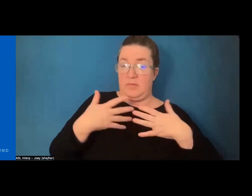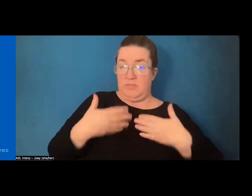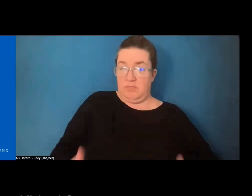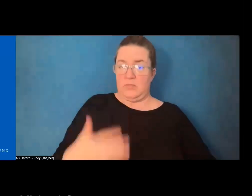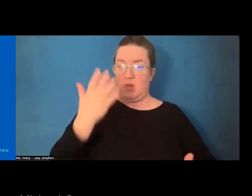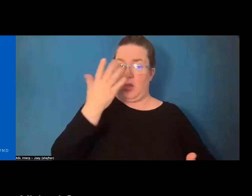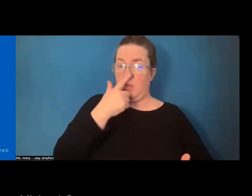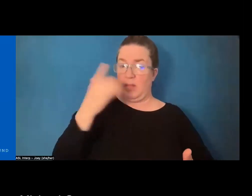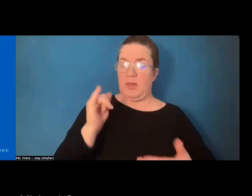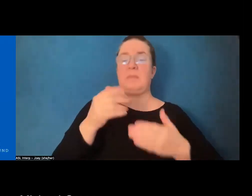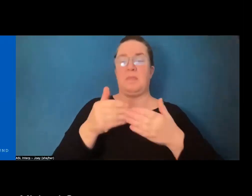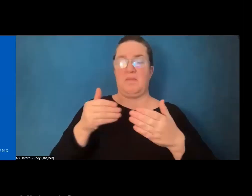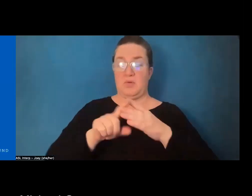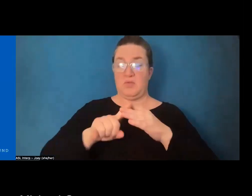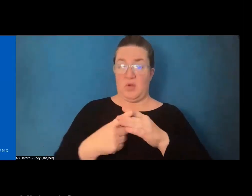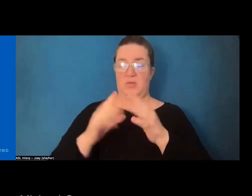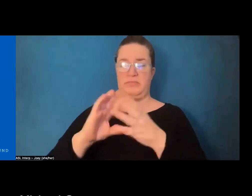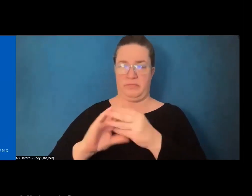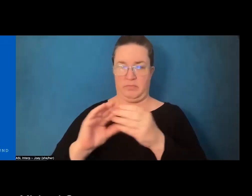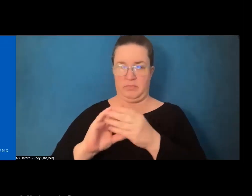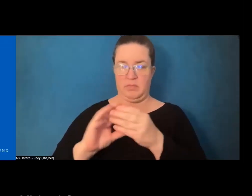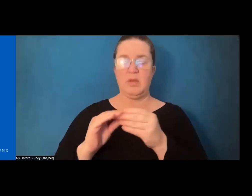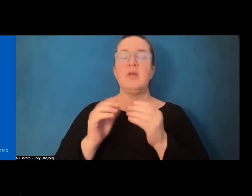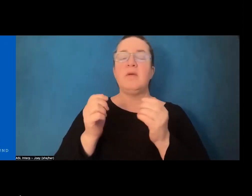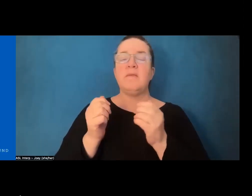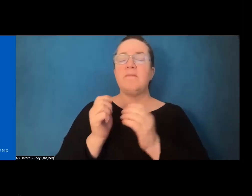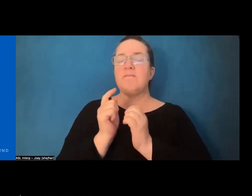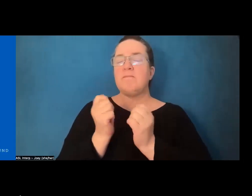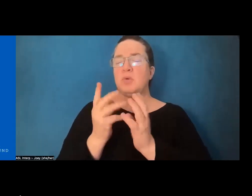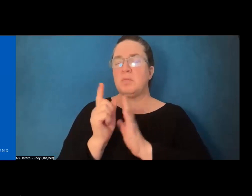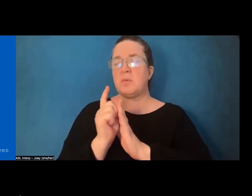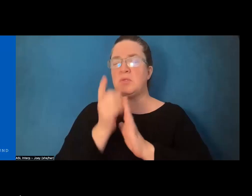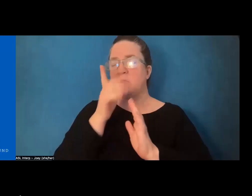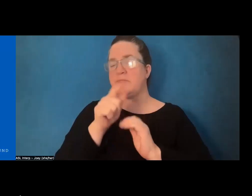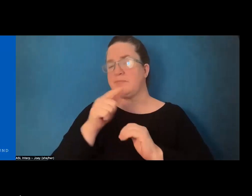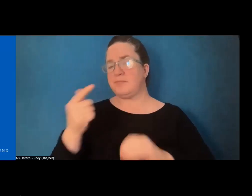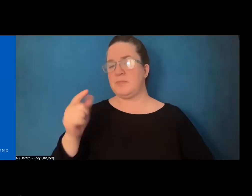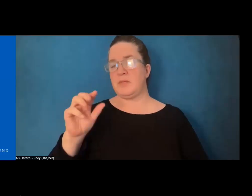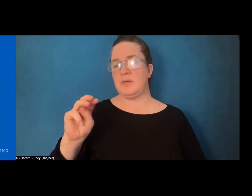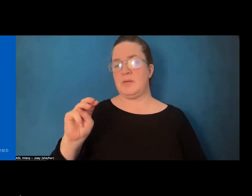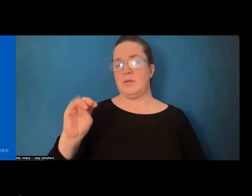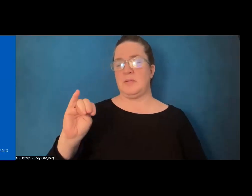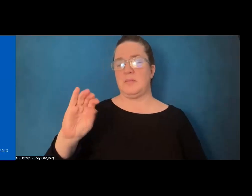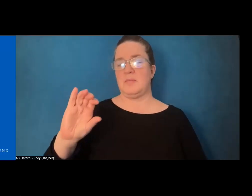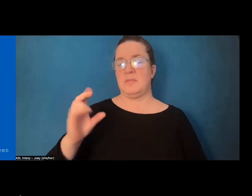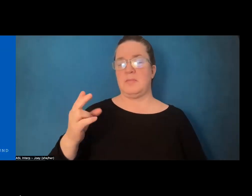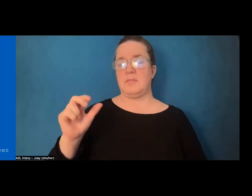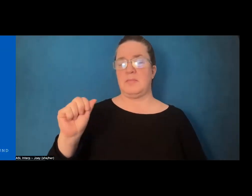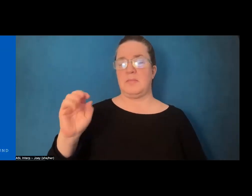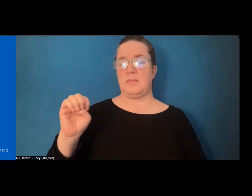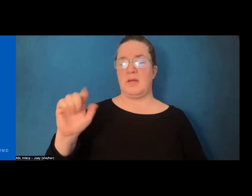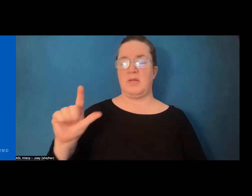In just a few moments, you'll be hearing from Michael Greer, ArtsFund's president and CEO, who will provide an overview of the Community Accelerator Grant